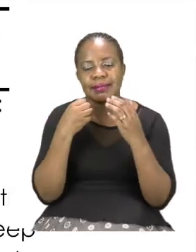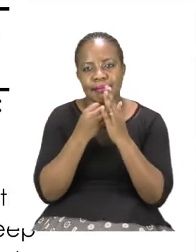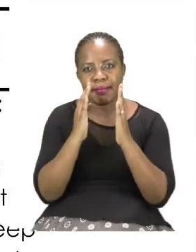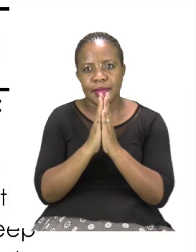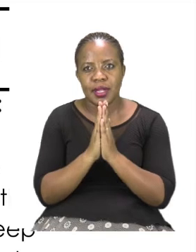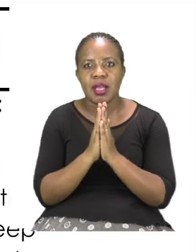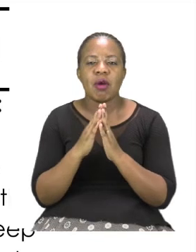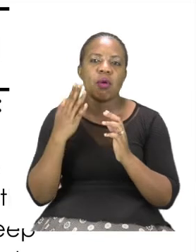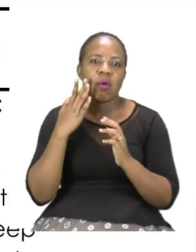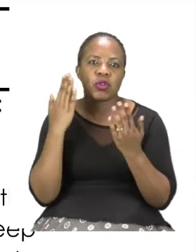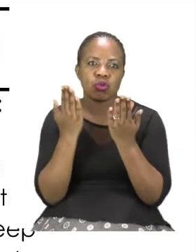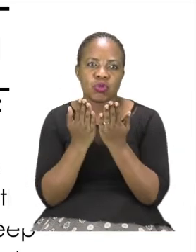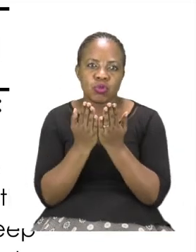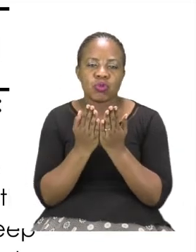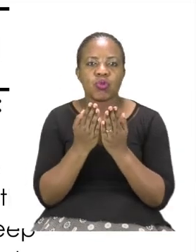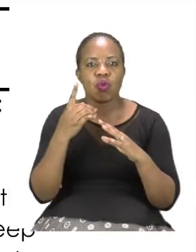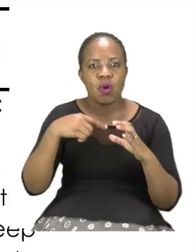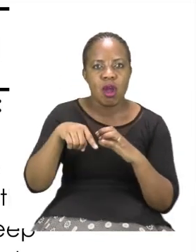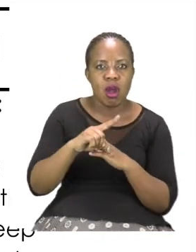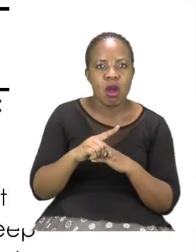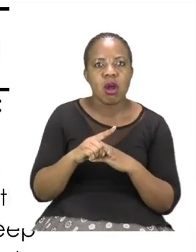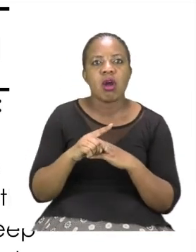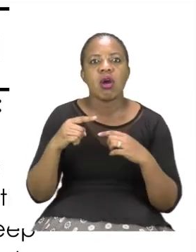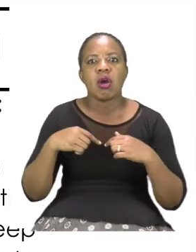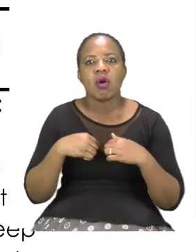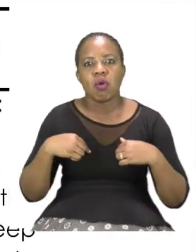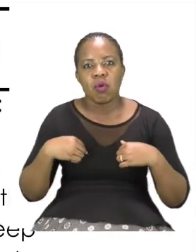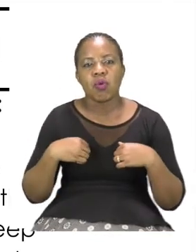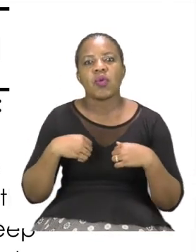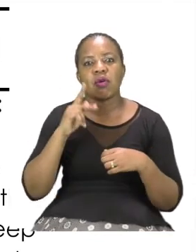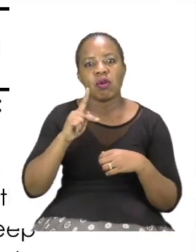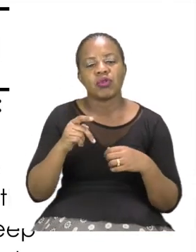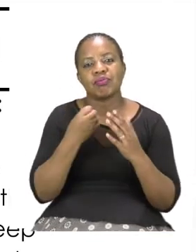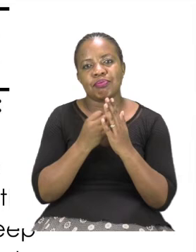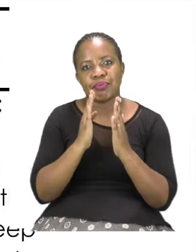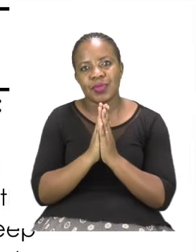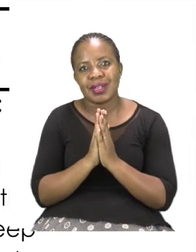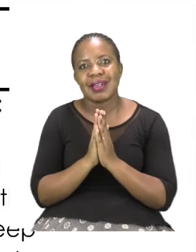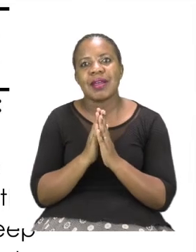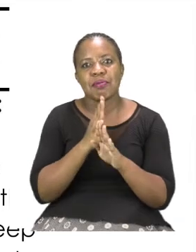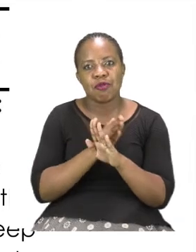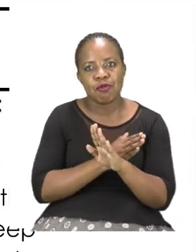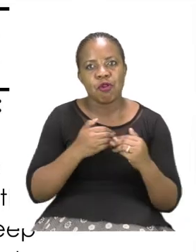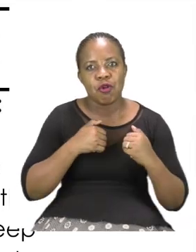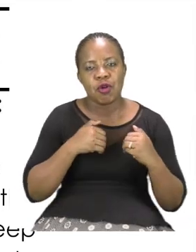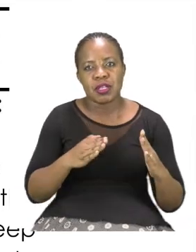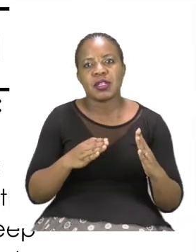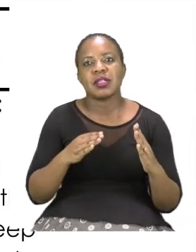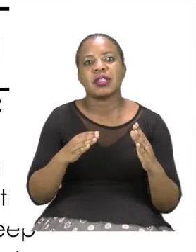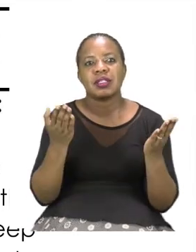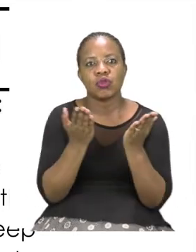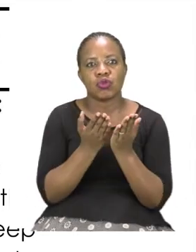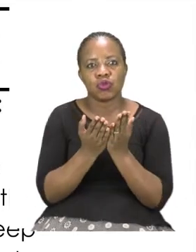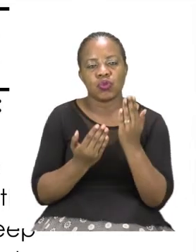the morning. My teacher said that we please God when we